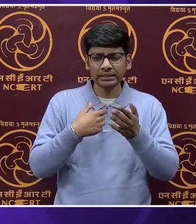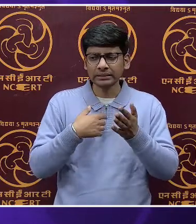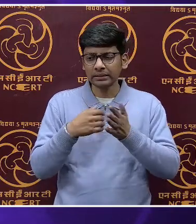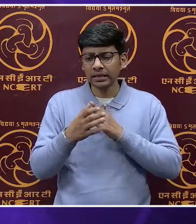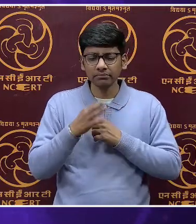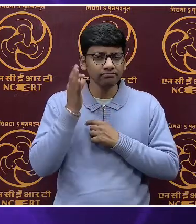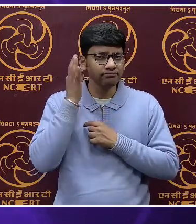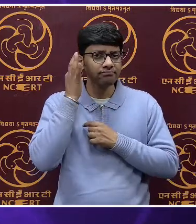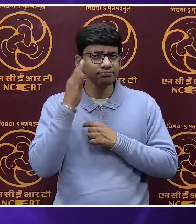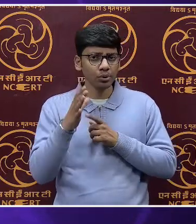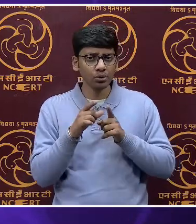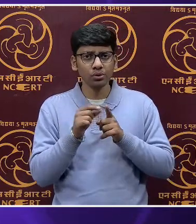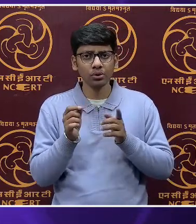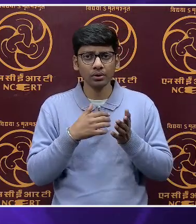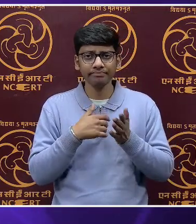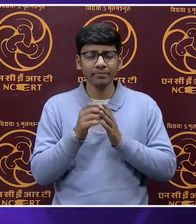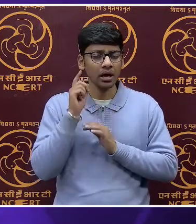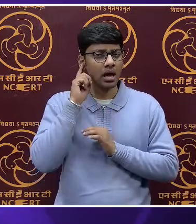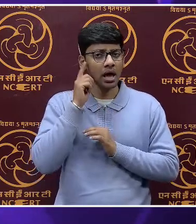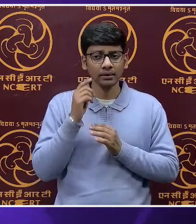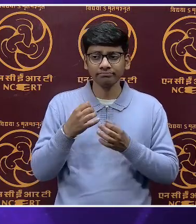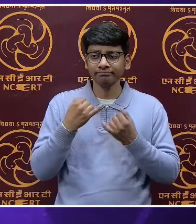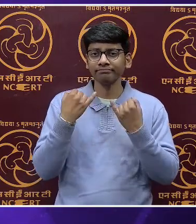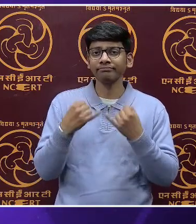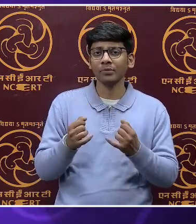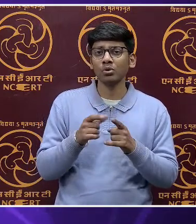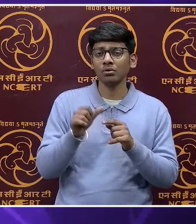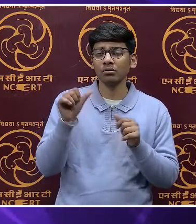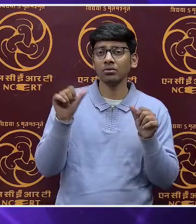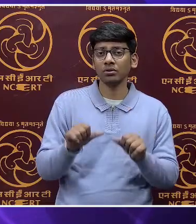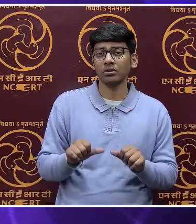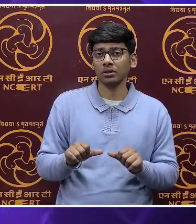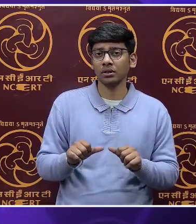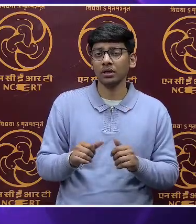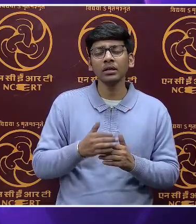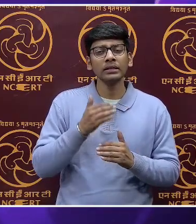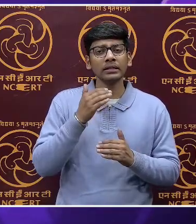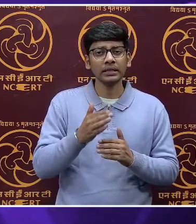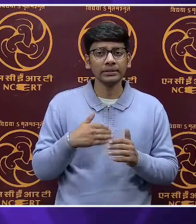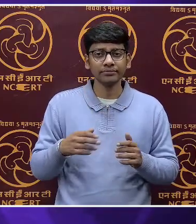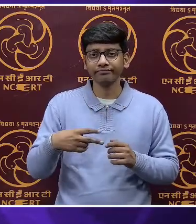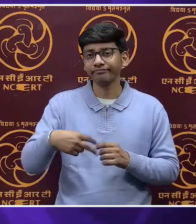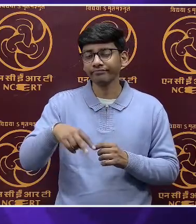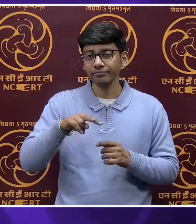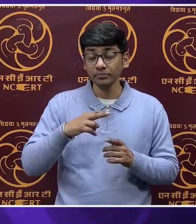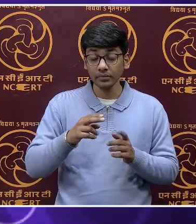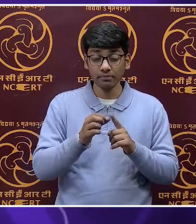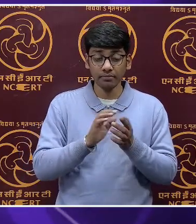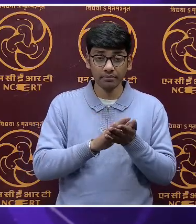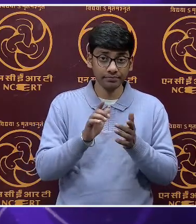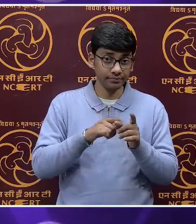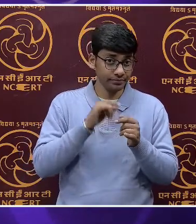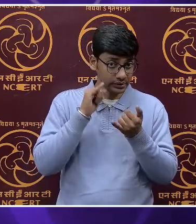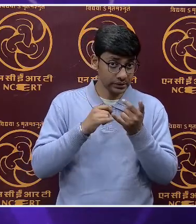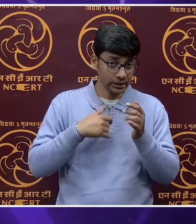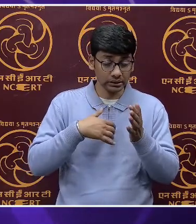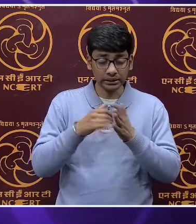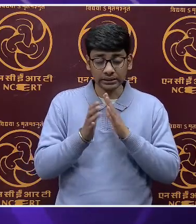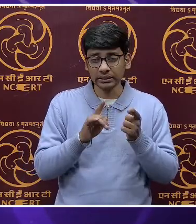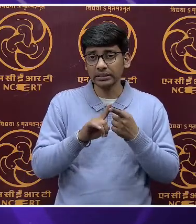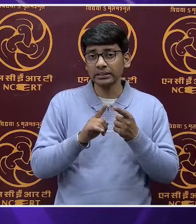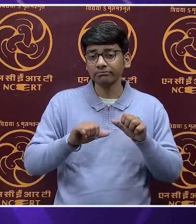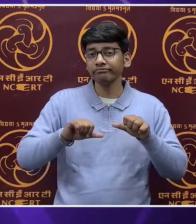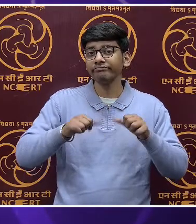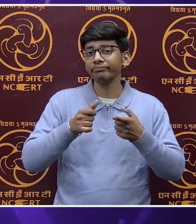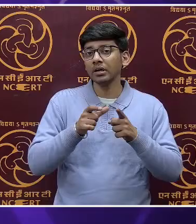give up despite losing her hearing. Through continuous effort and practice, she overcomes physical limitations and achieves excellence in music. This is